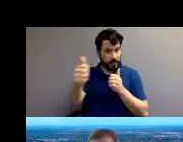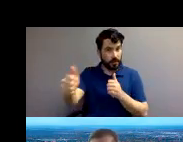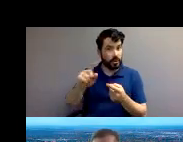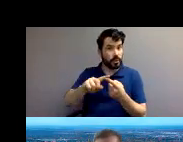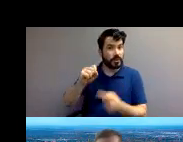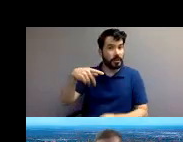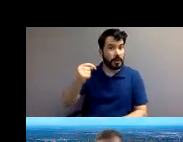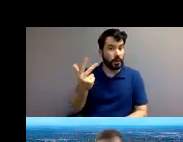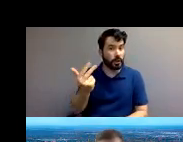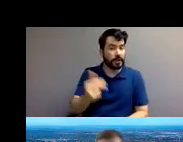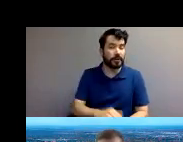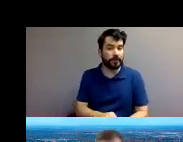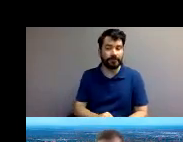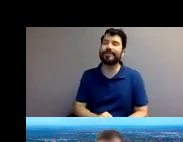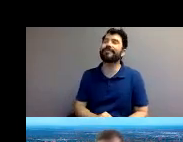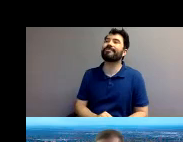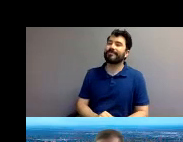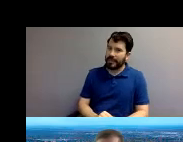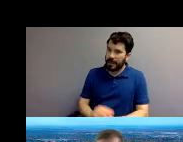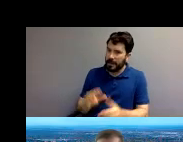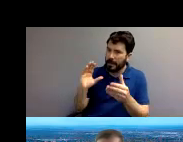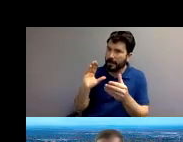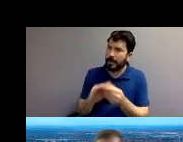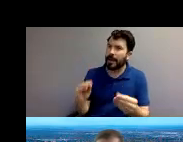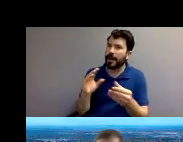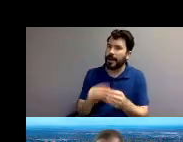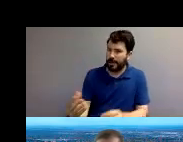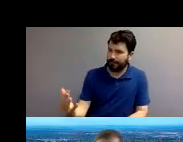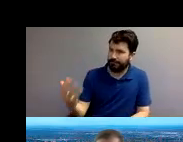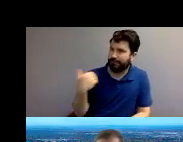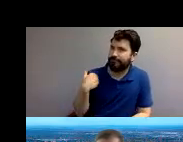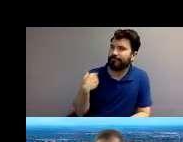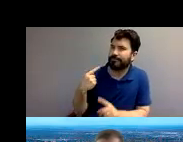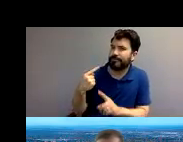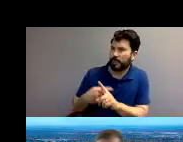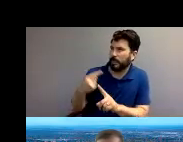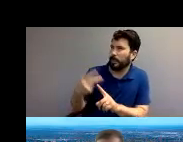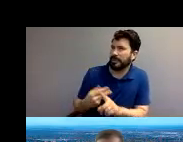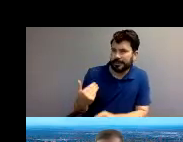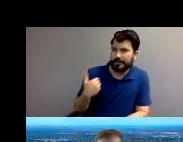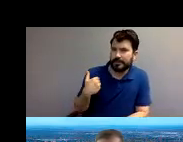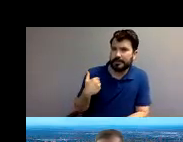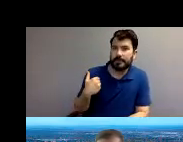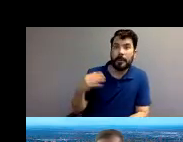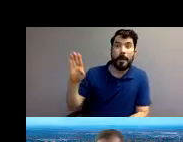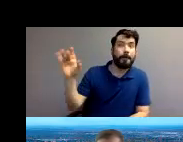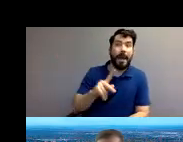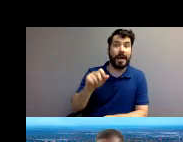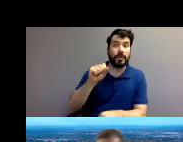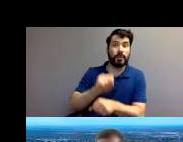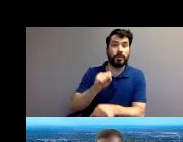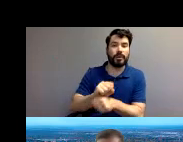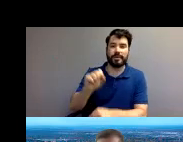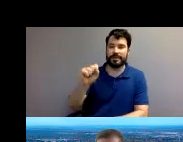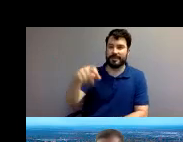13th? Well, we mentioned a couple of months ago that our new return to work date was